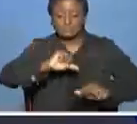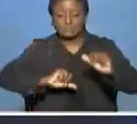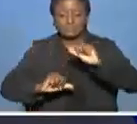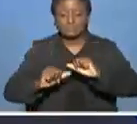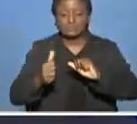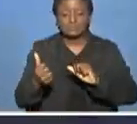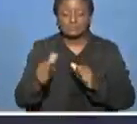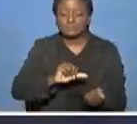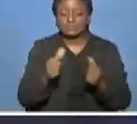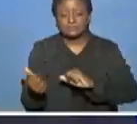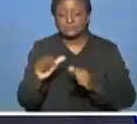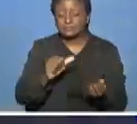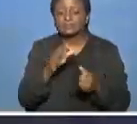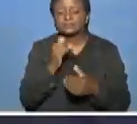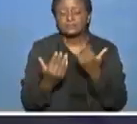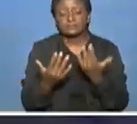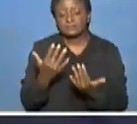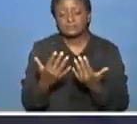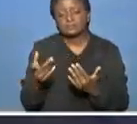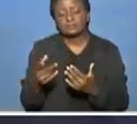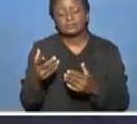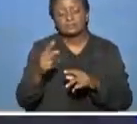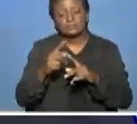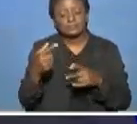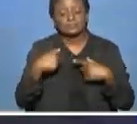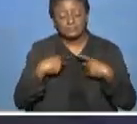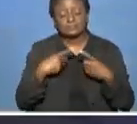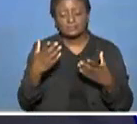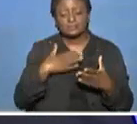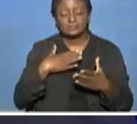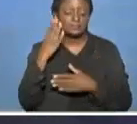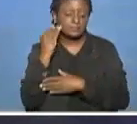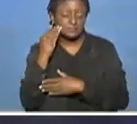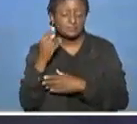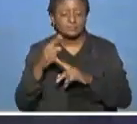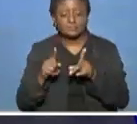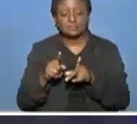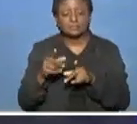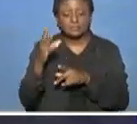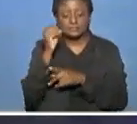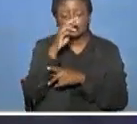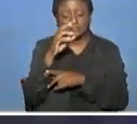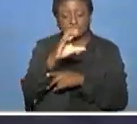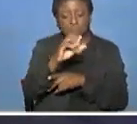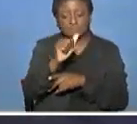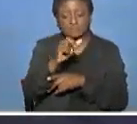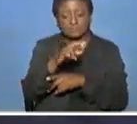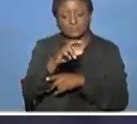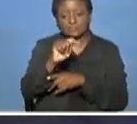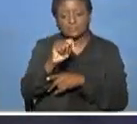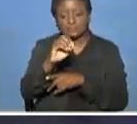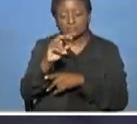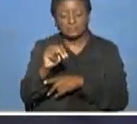those. But Mr. Carlton Smith, sportscaster at that time, we were going on an assignment, Hugh